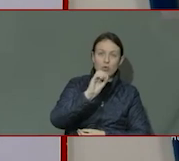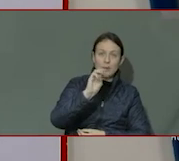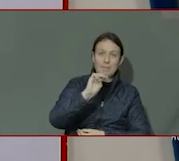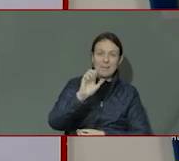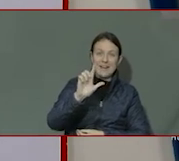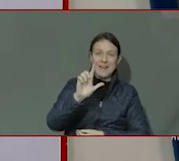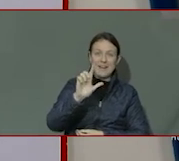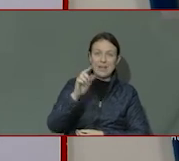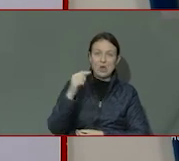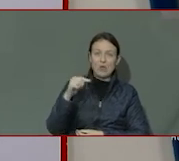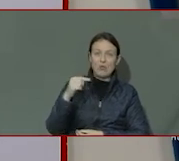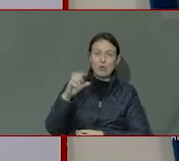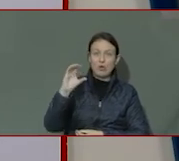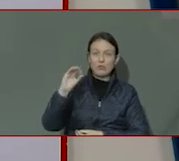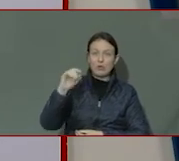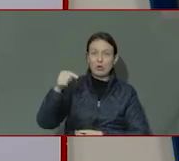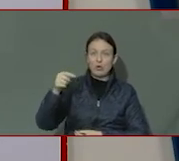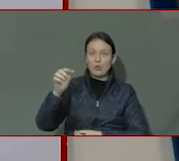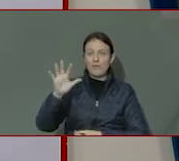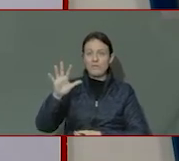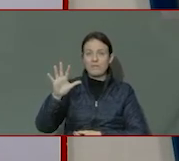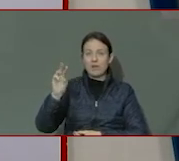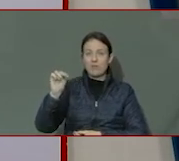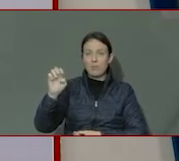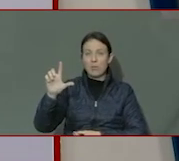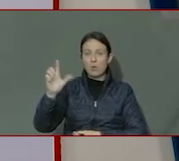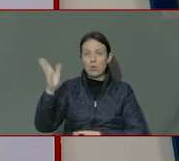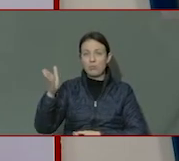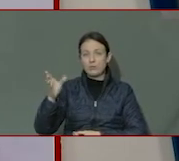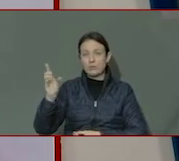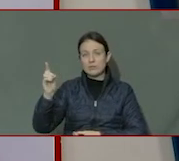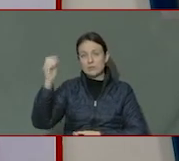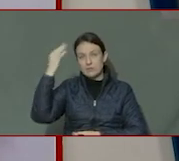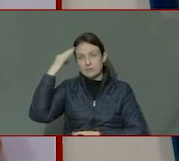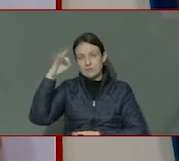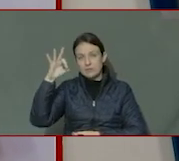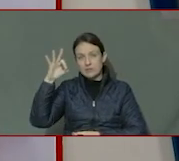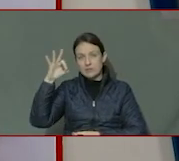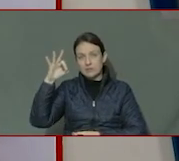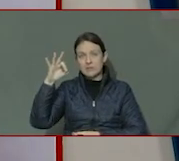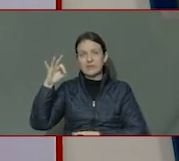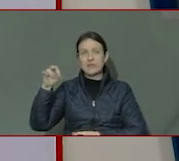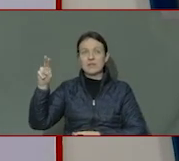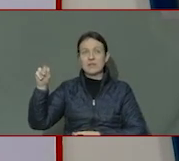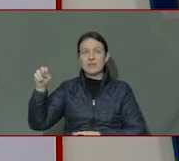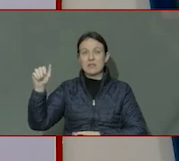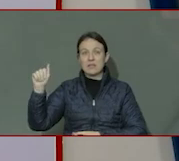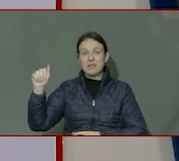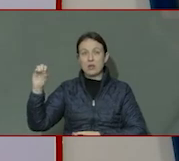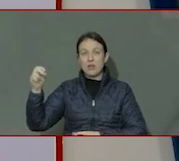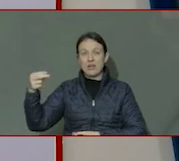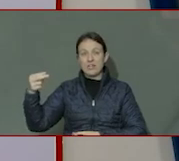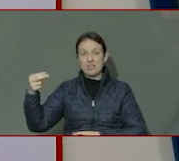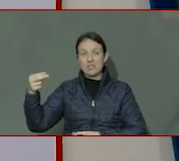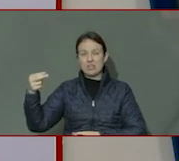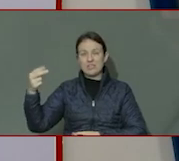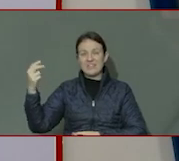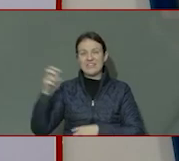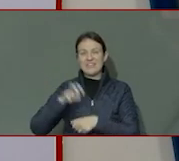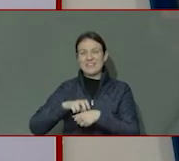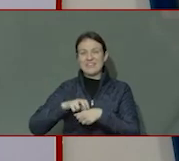of a 0.5 moles per decimeters cubed sodium hydroxide solution is needed